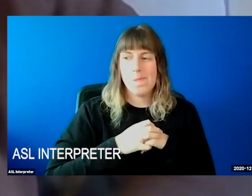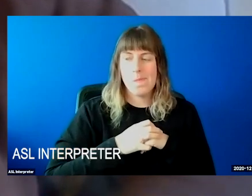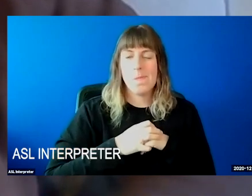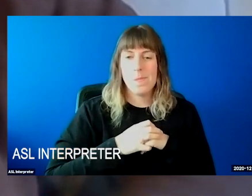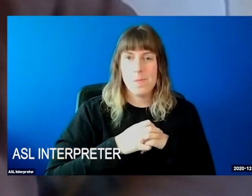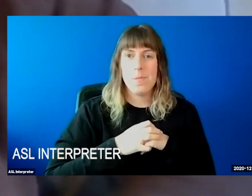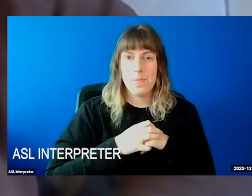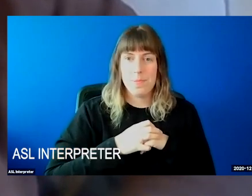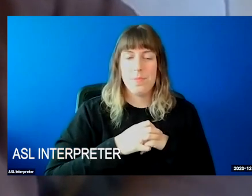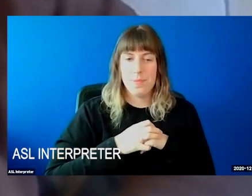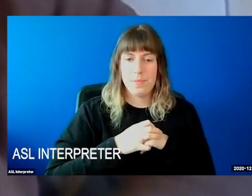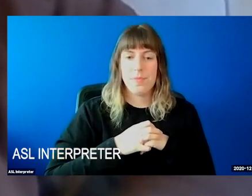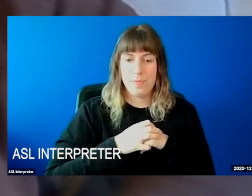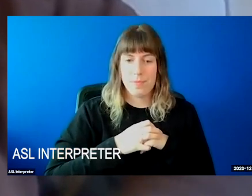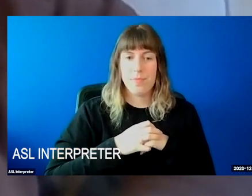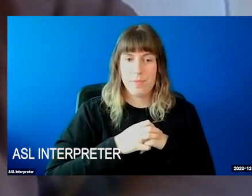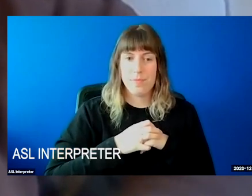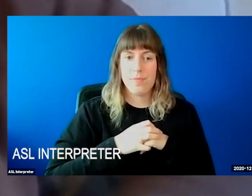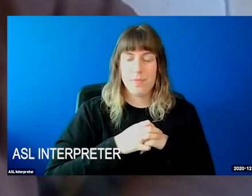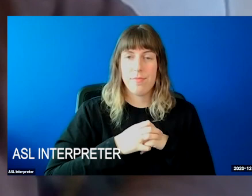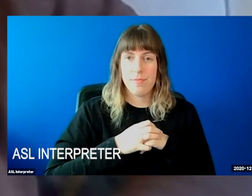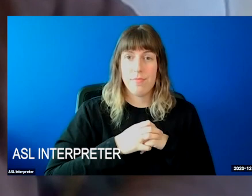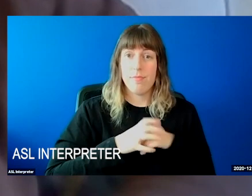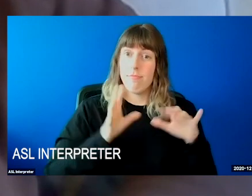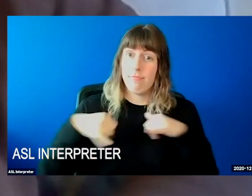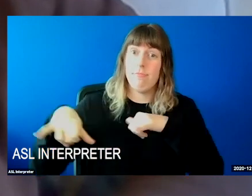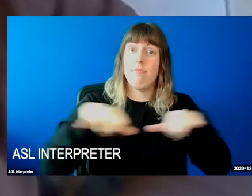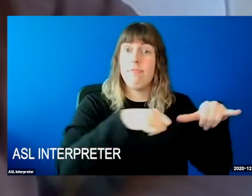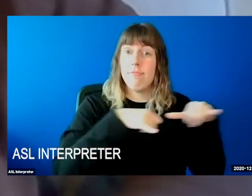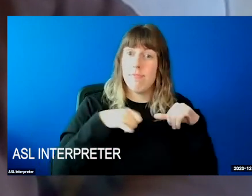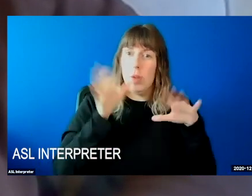to move toward this path